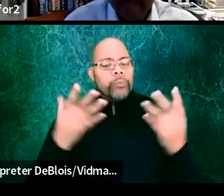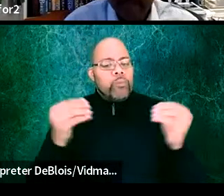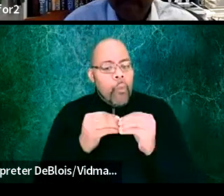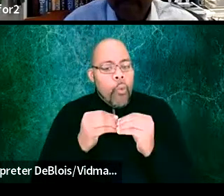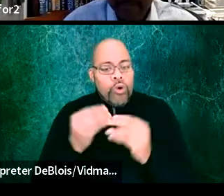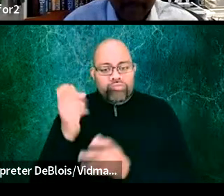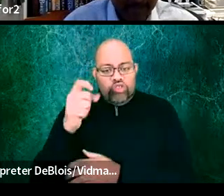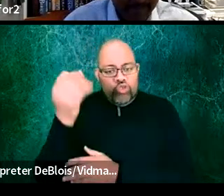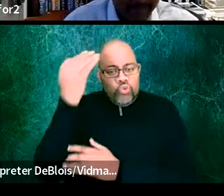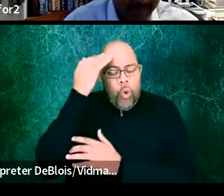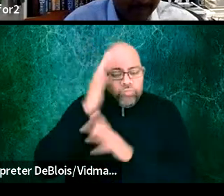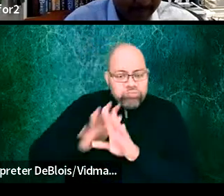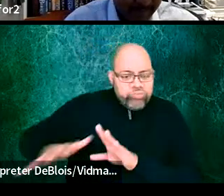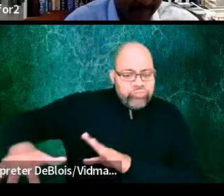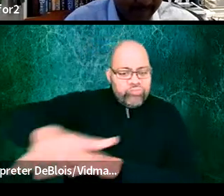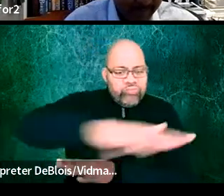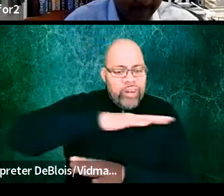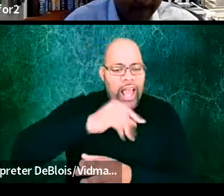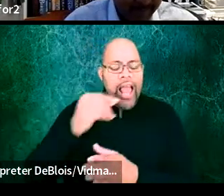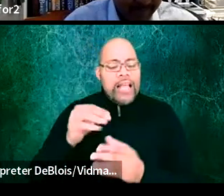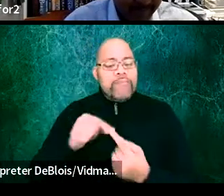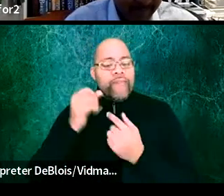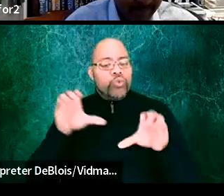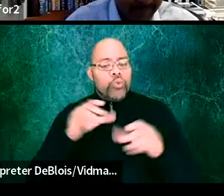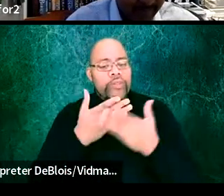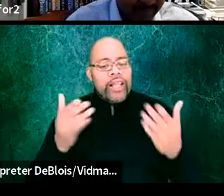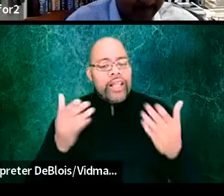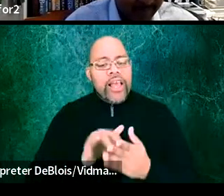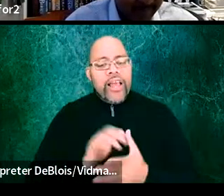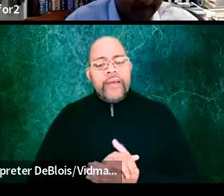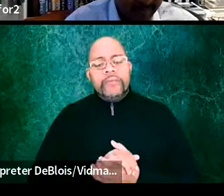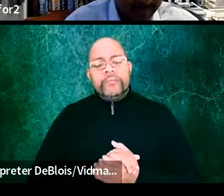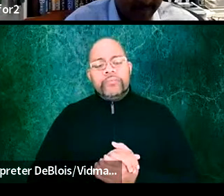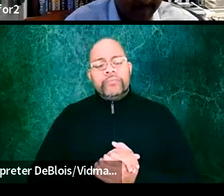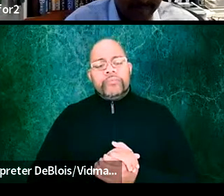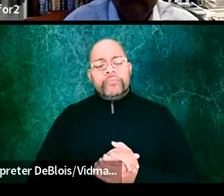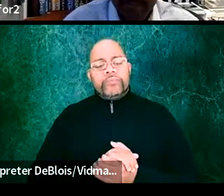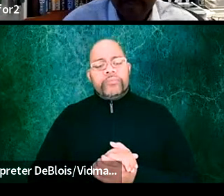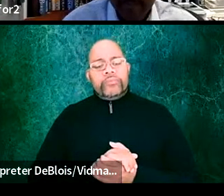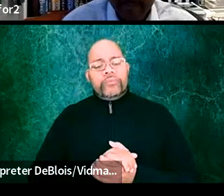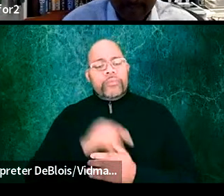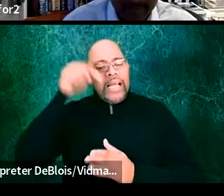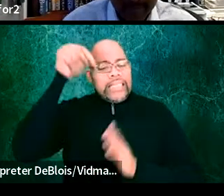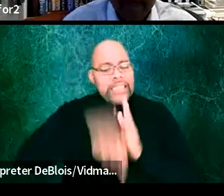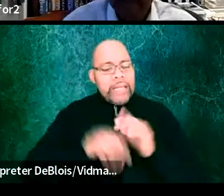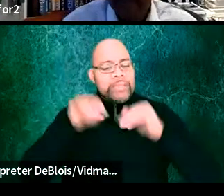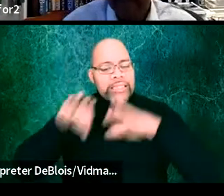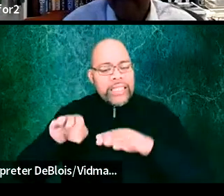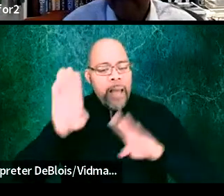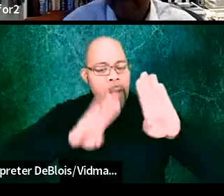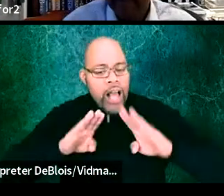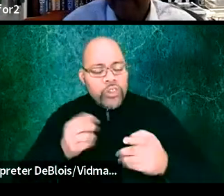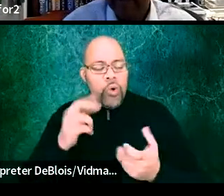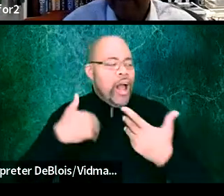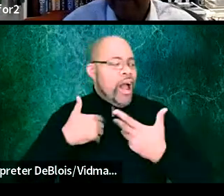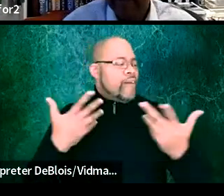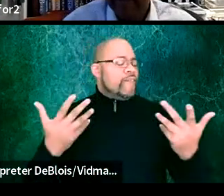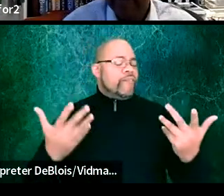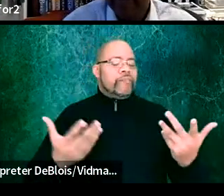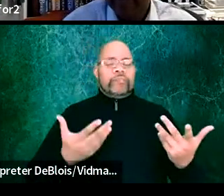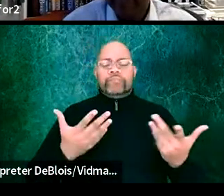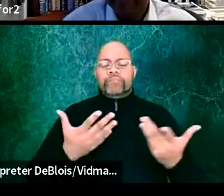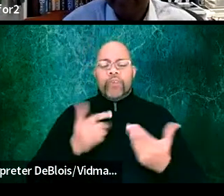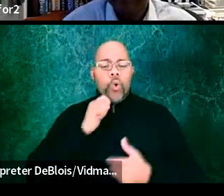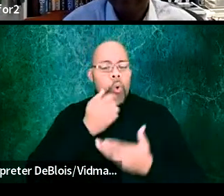is to know. And especially if you do things that are like deep sea biology, or like, you know, there's a bunch of cool